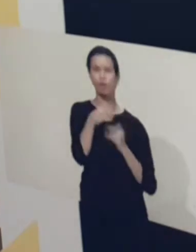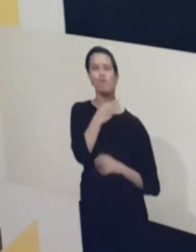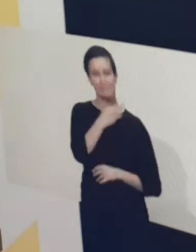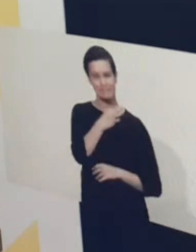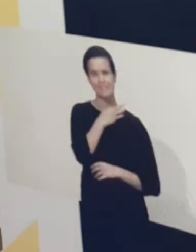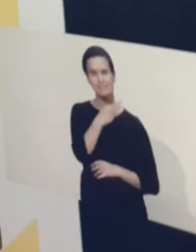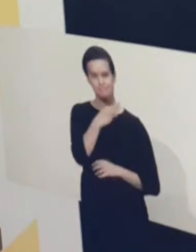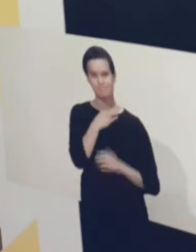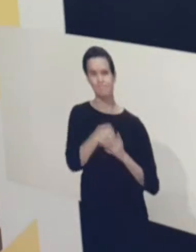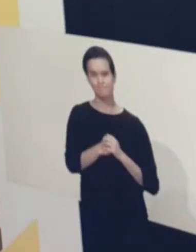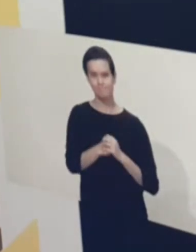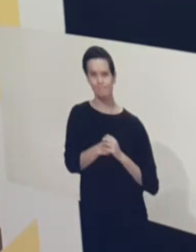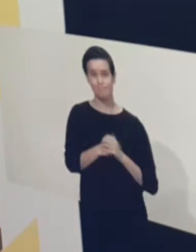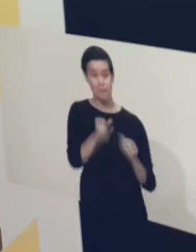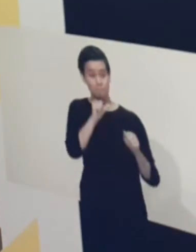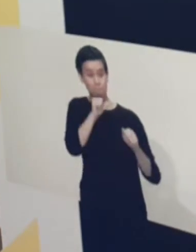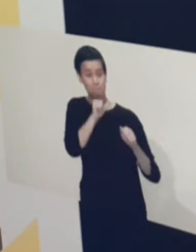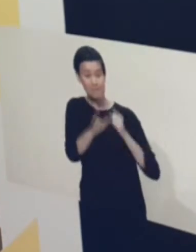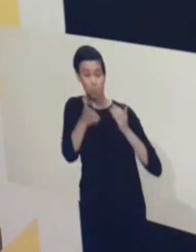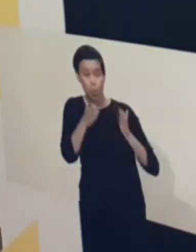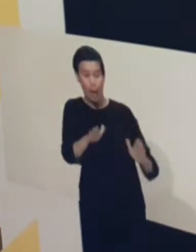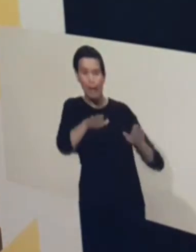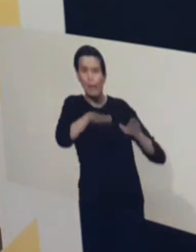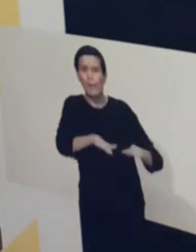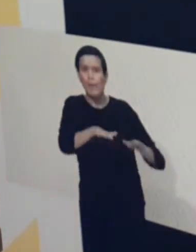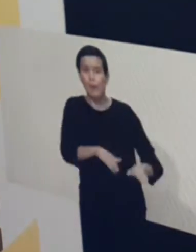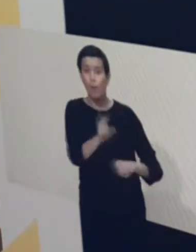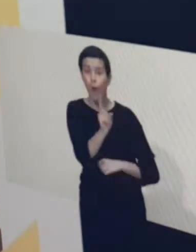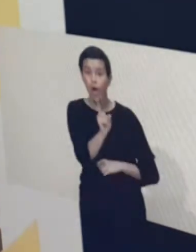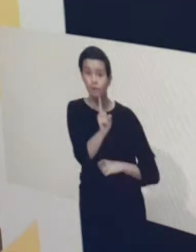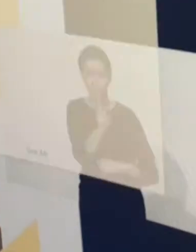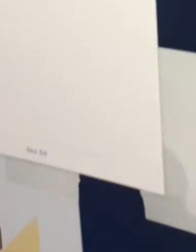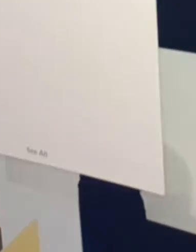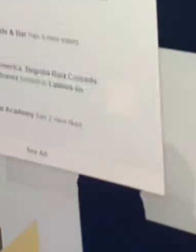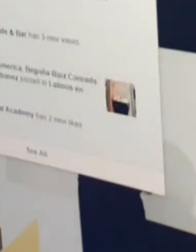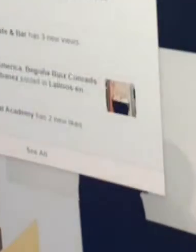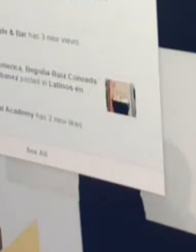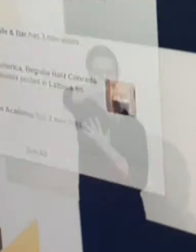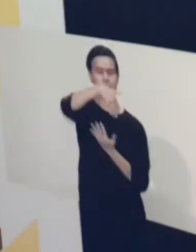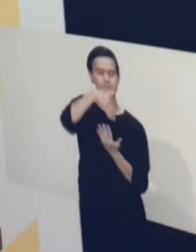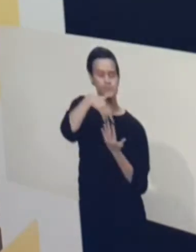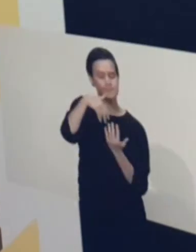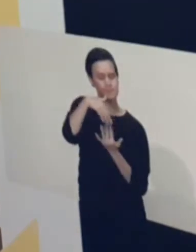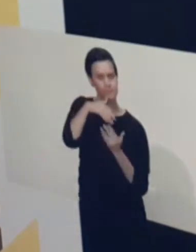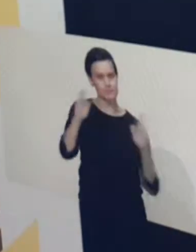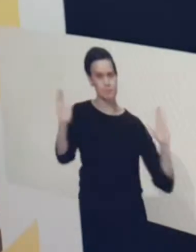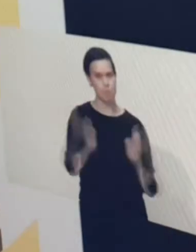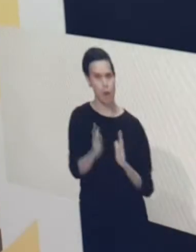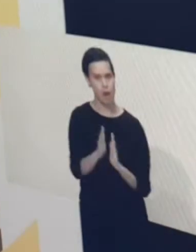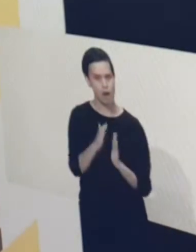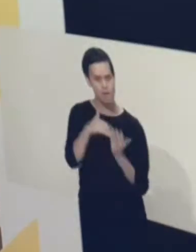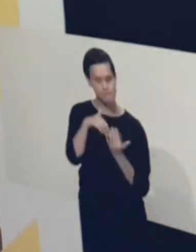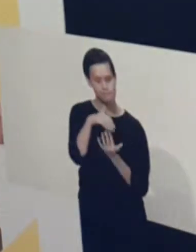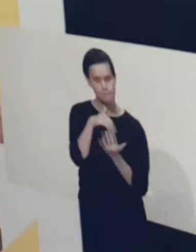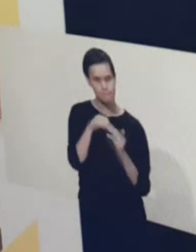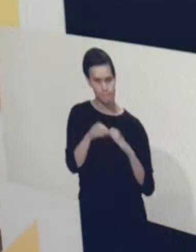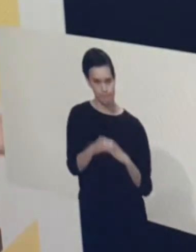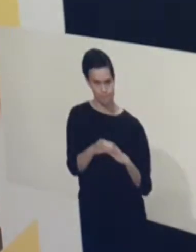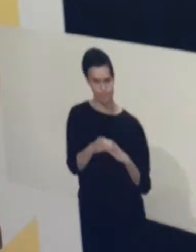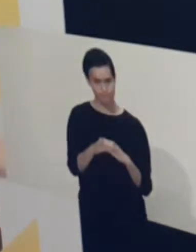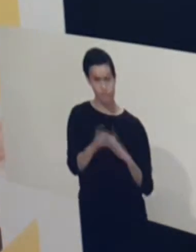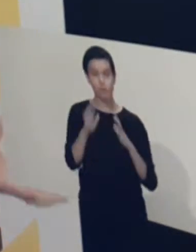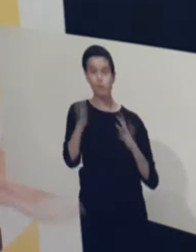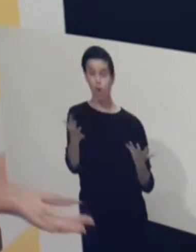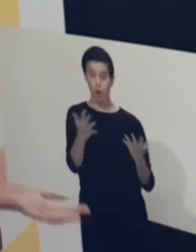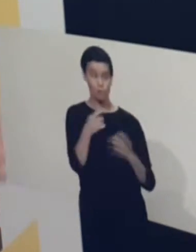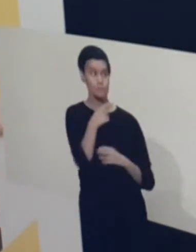insurance policy we have for that risk is to reduce the size of our socialising for now. And that is what the Director General of Health